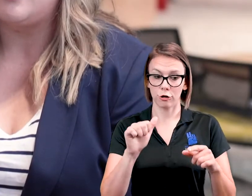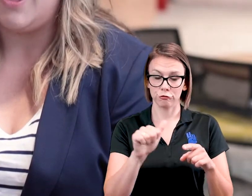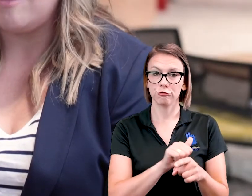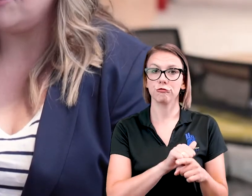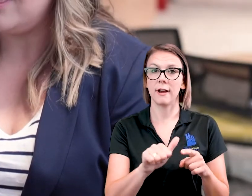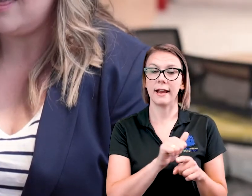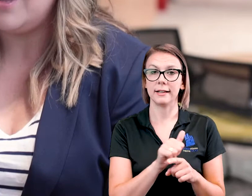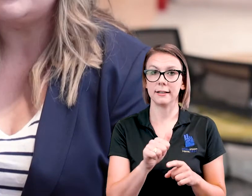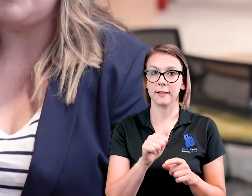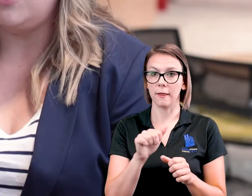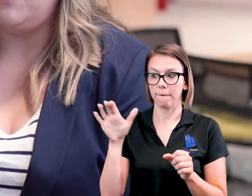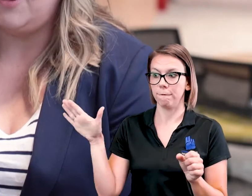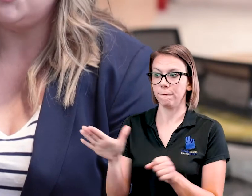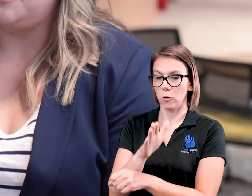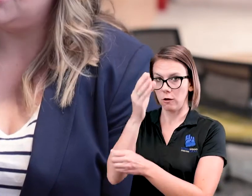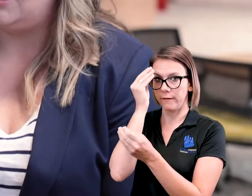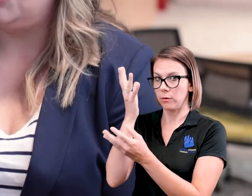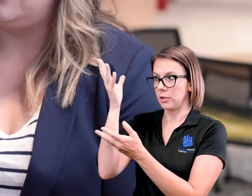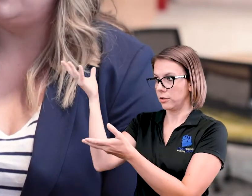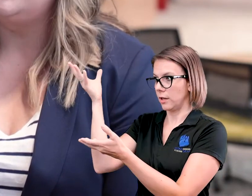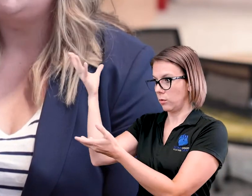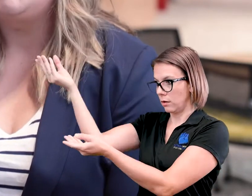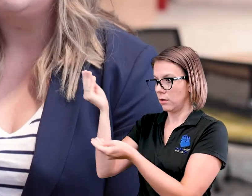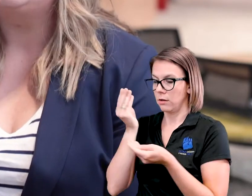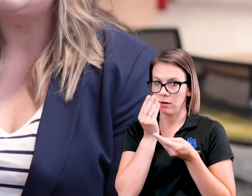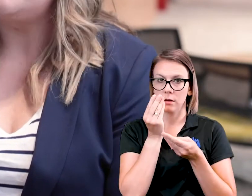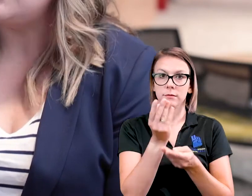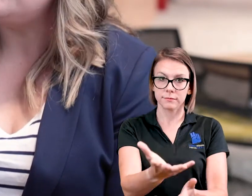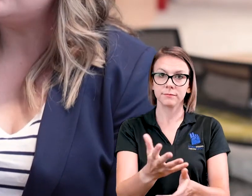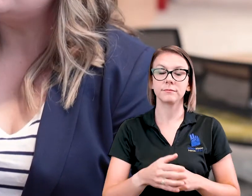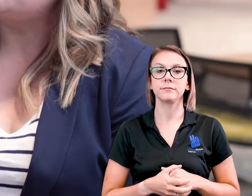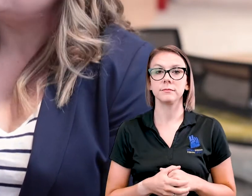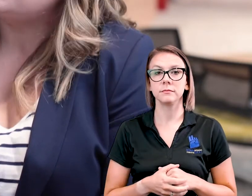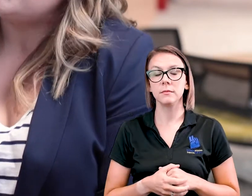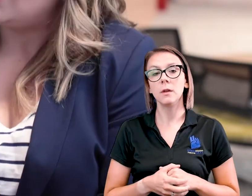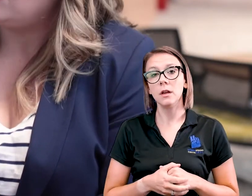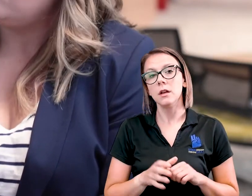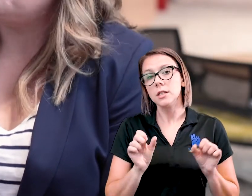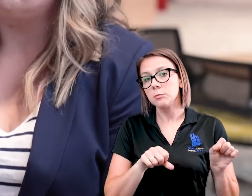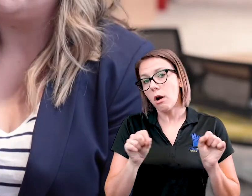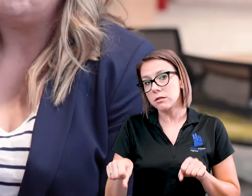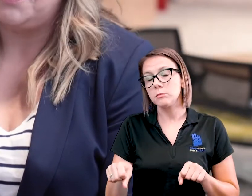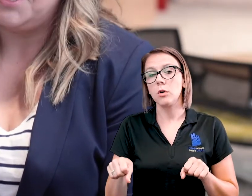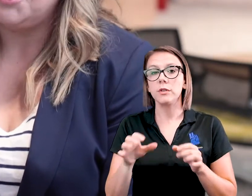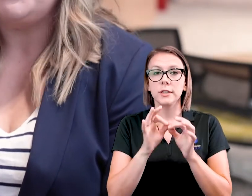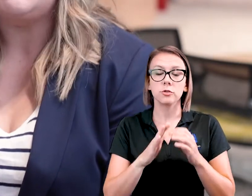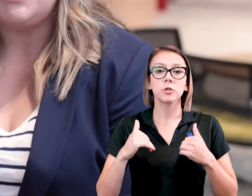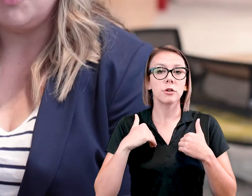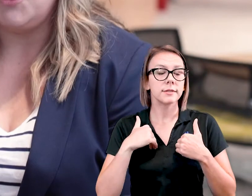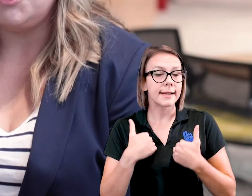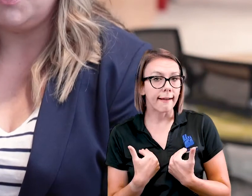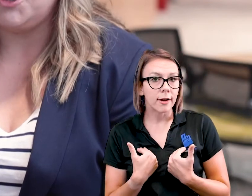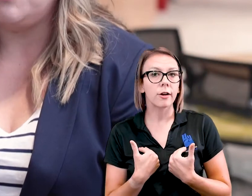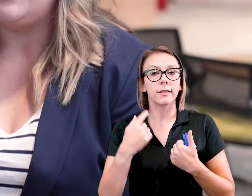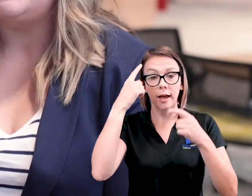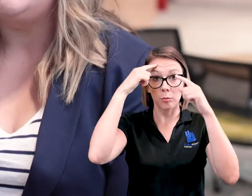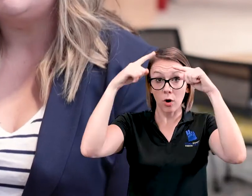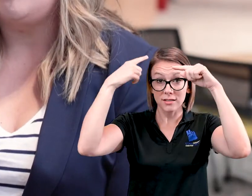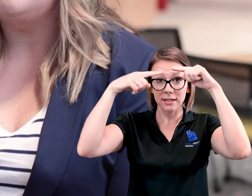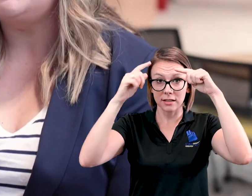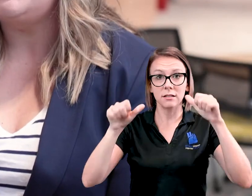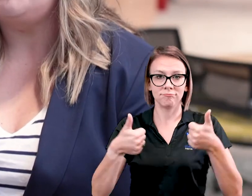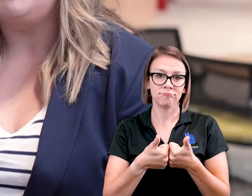convey everything as part of their interpretation. Sometimes interpreters get tired in what they do. It's difficult to